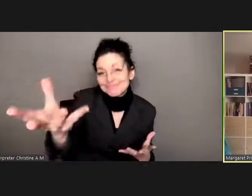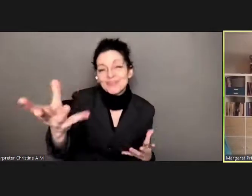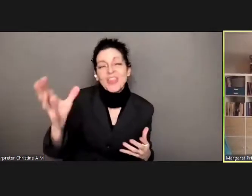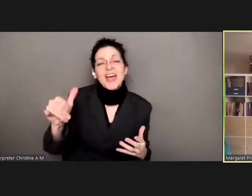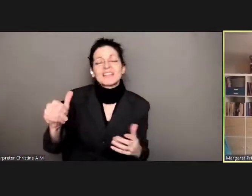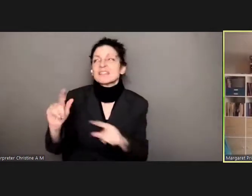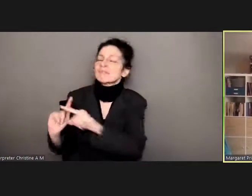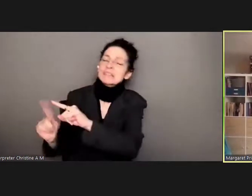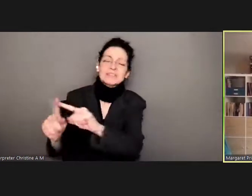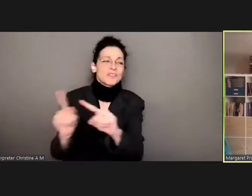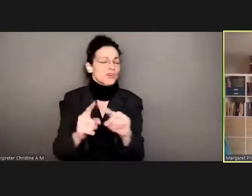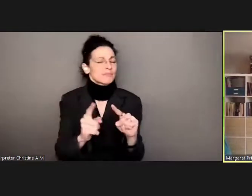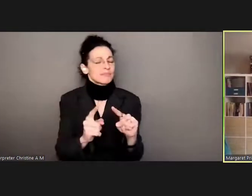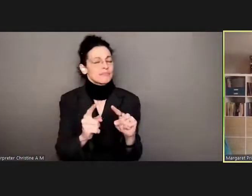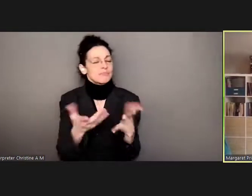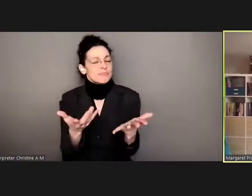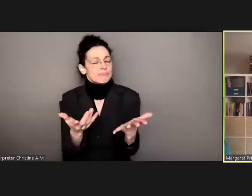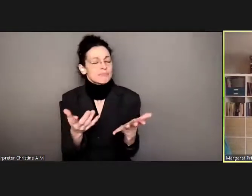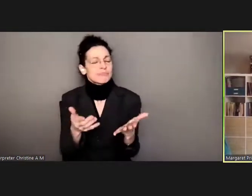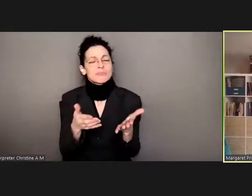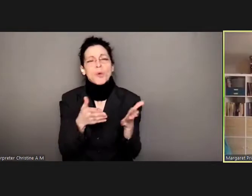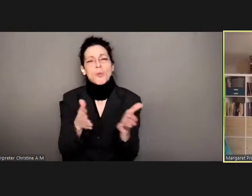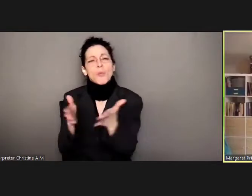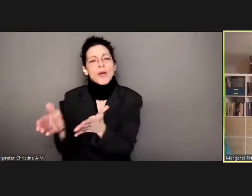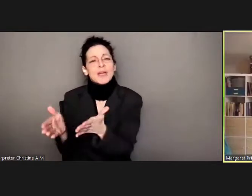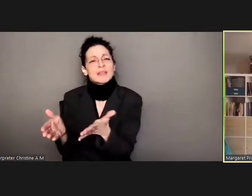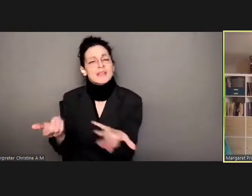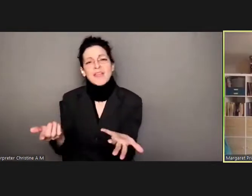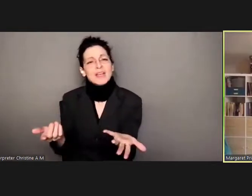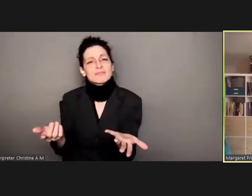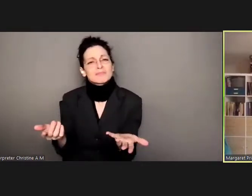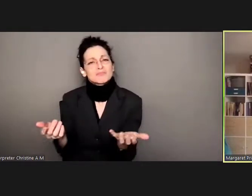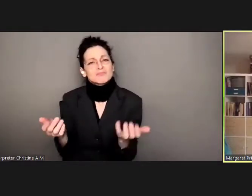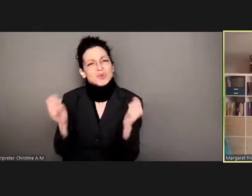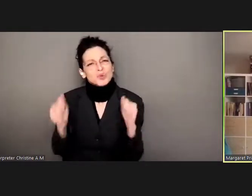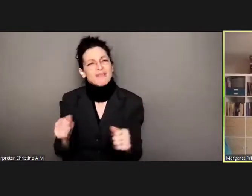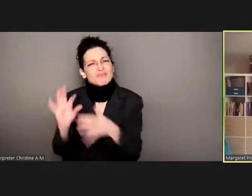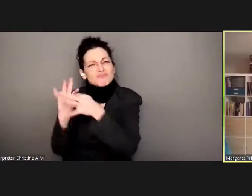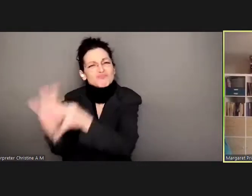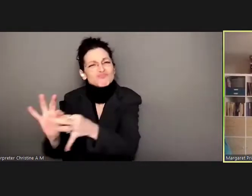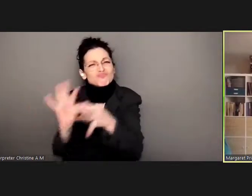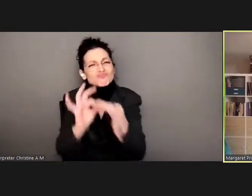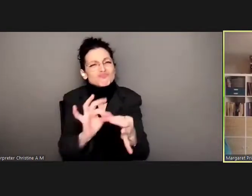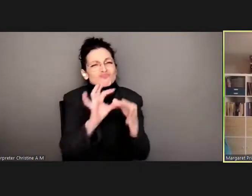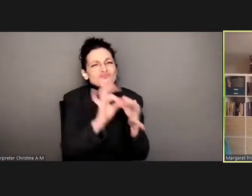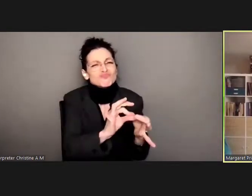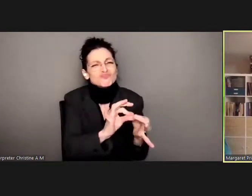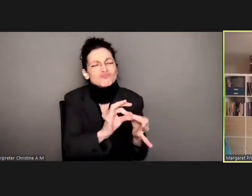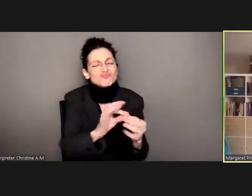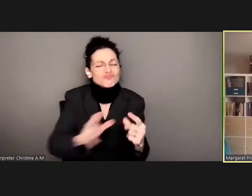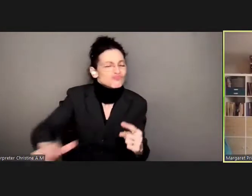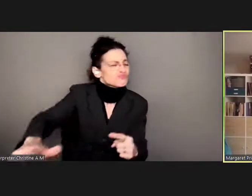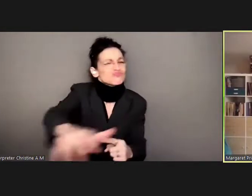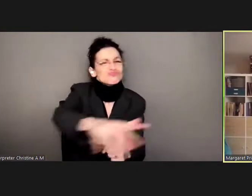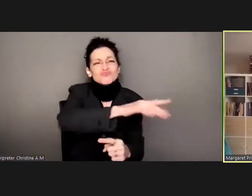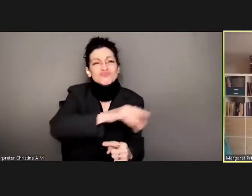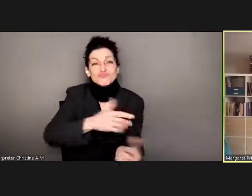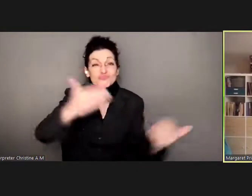of engagement that are welcome. Let me make sure that Karen is getting the document.